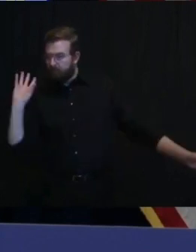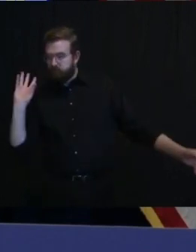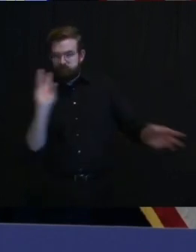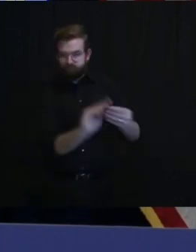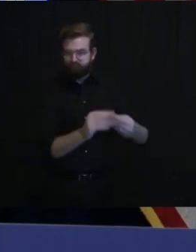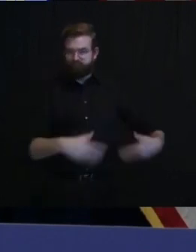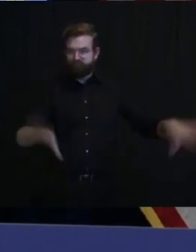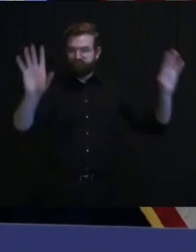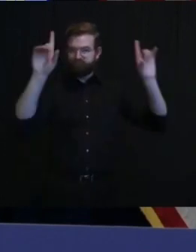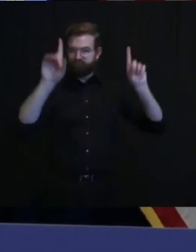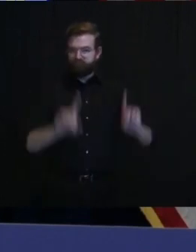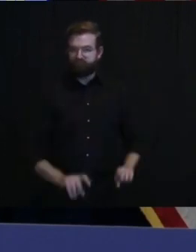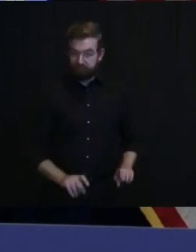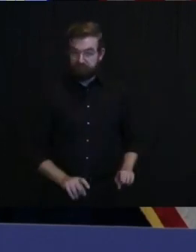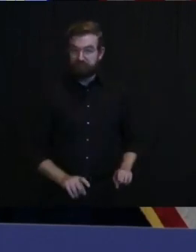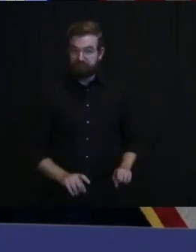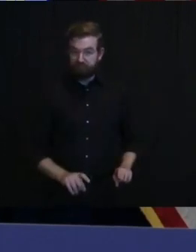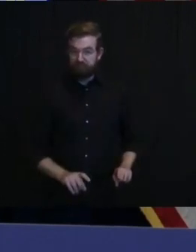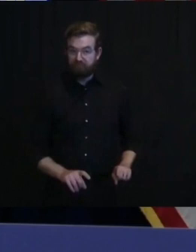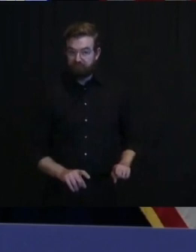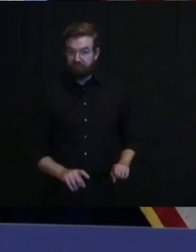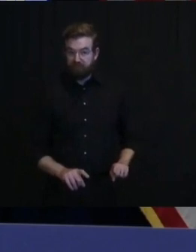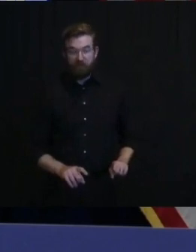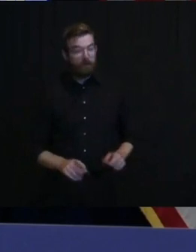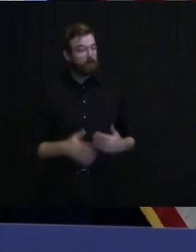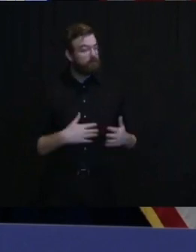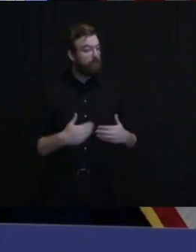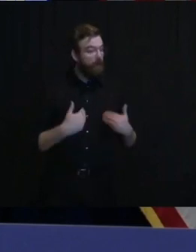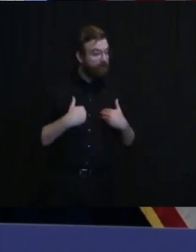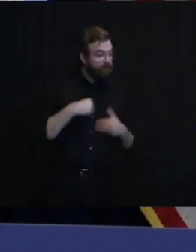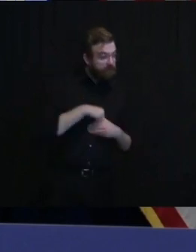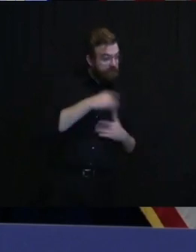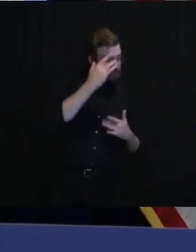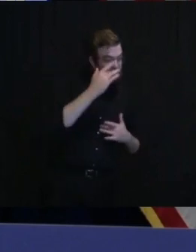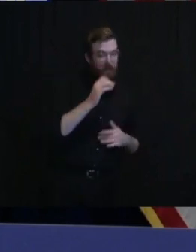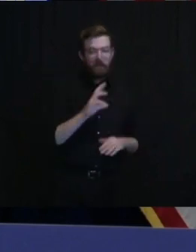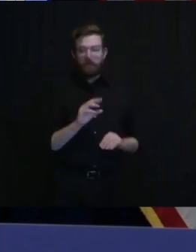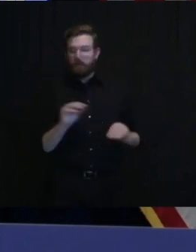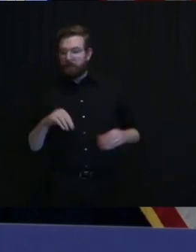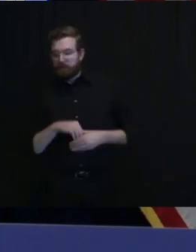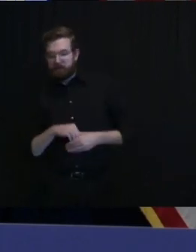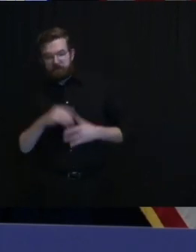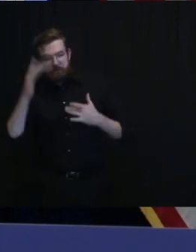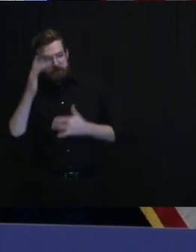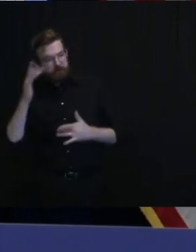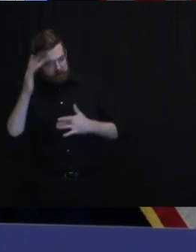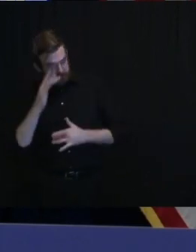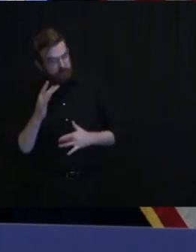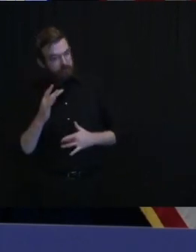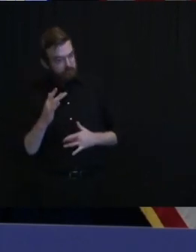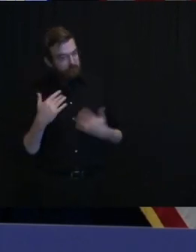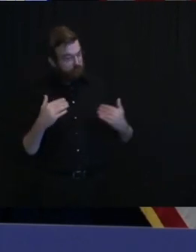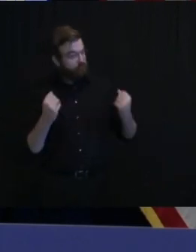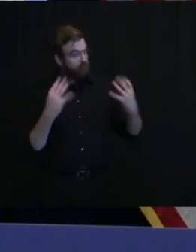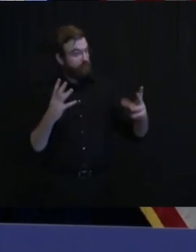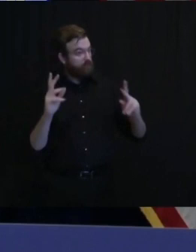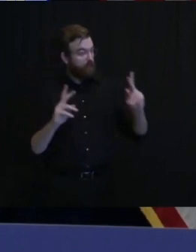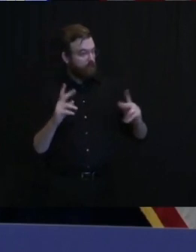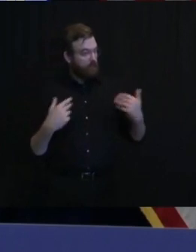And our positivity rate as of the 6th, 2.2, obviously the number of positive cases